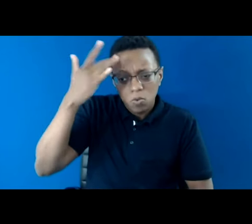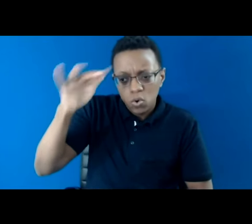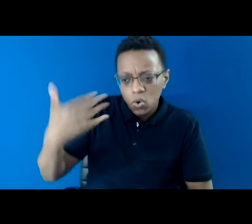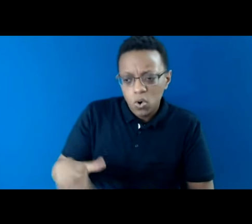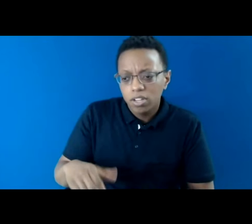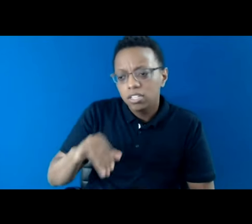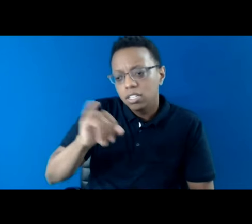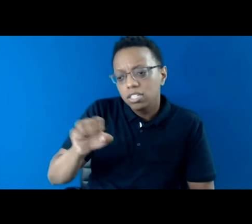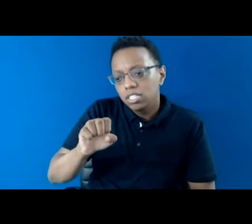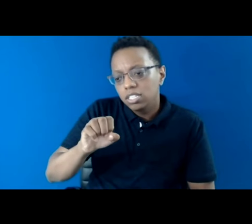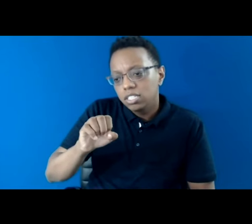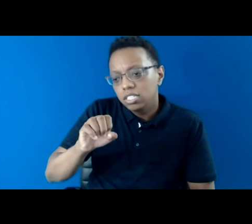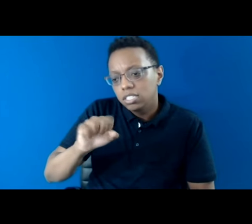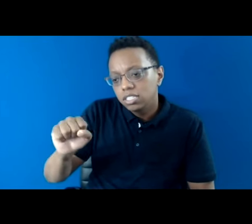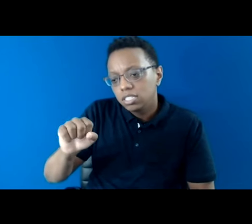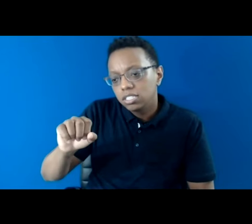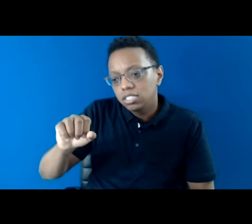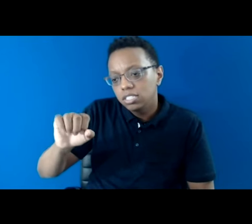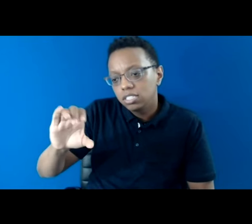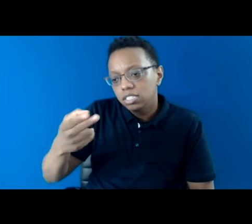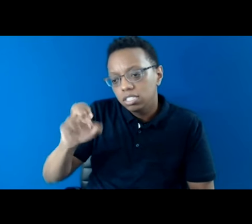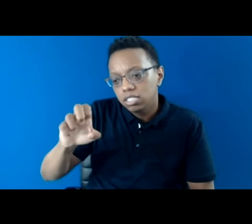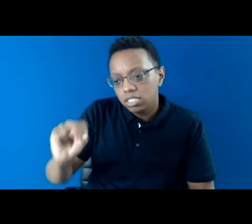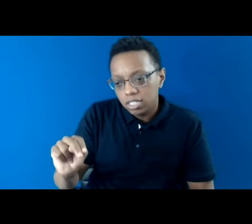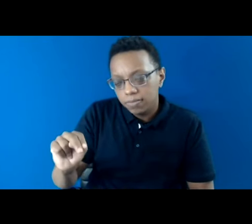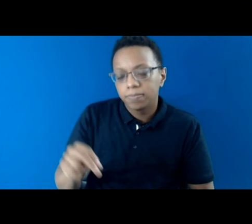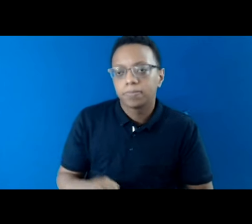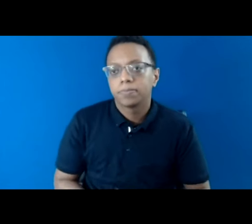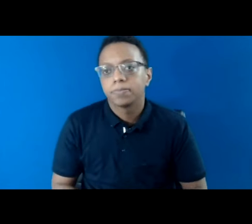Jess Chen, who wrote an entire